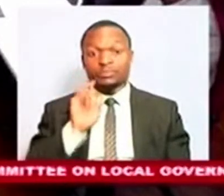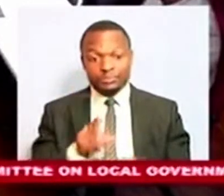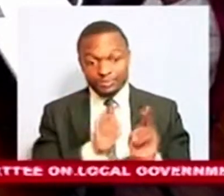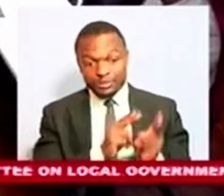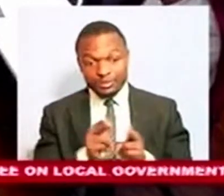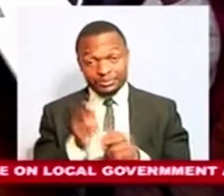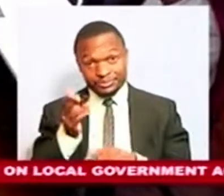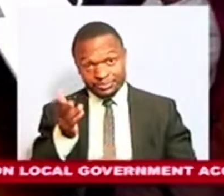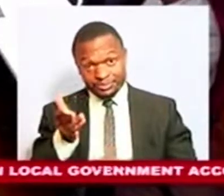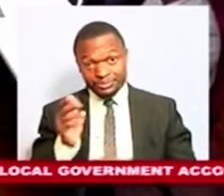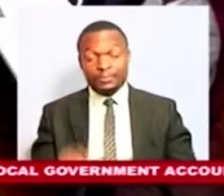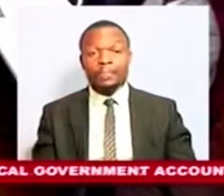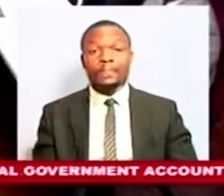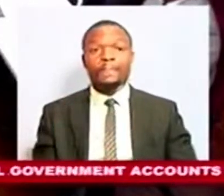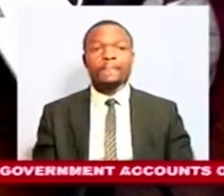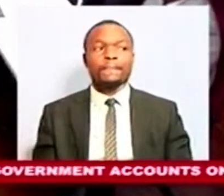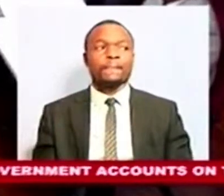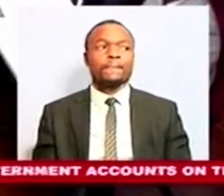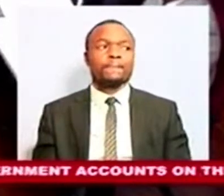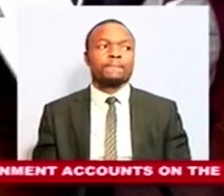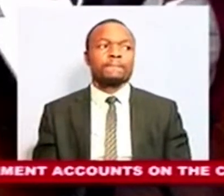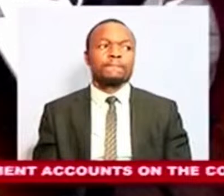to.